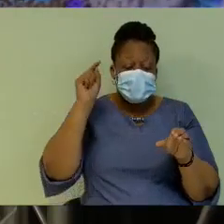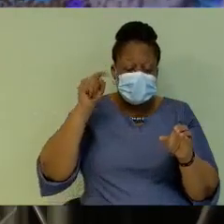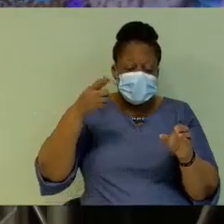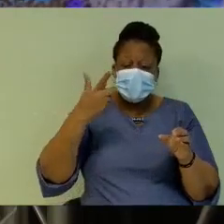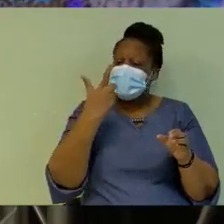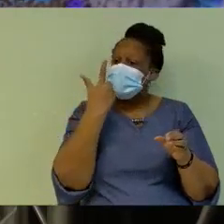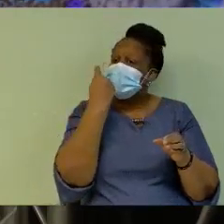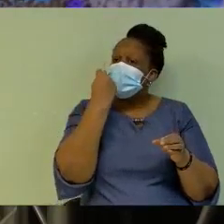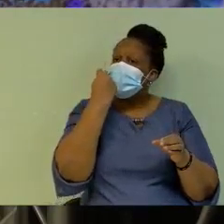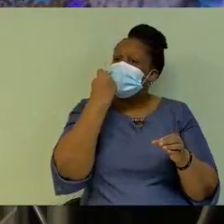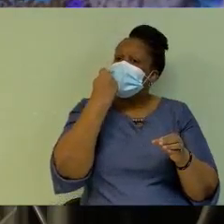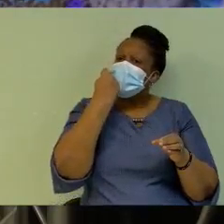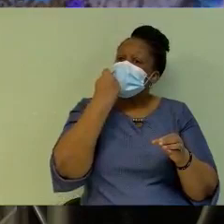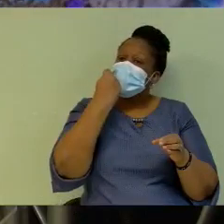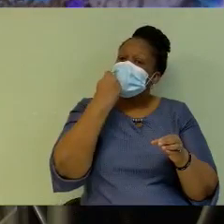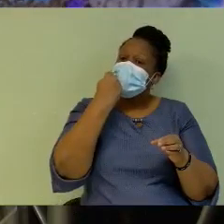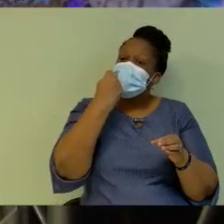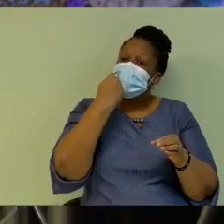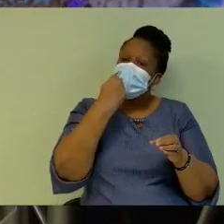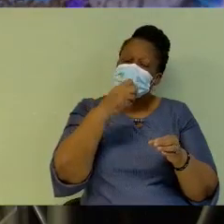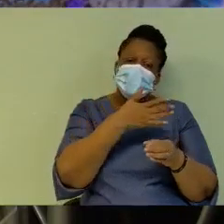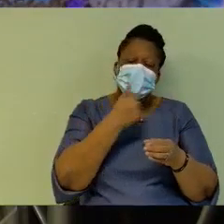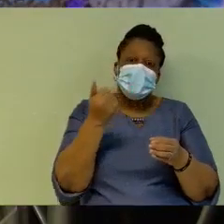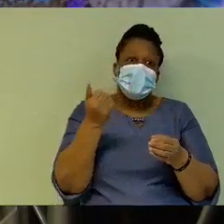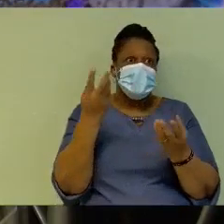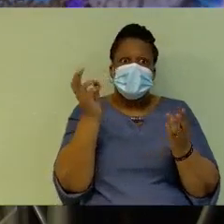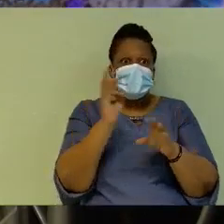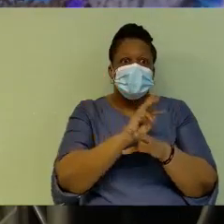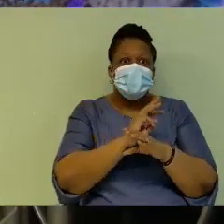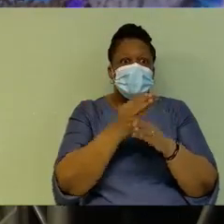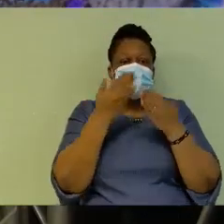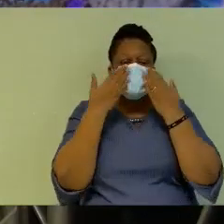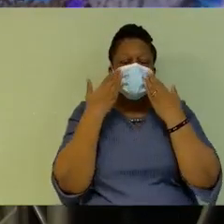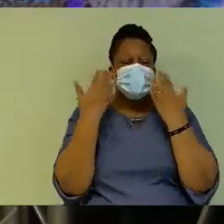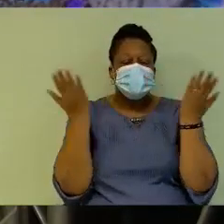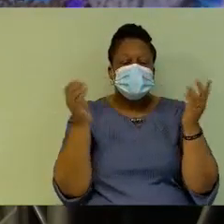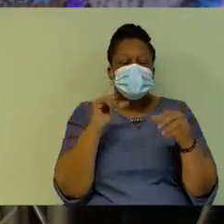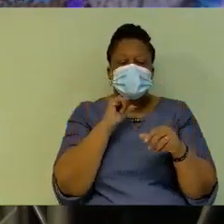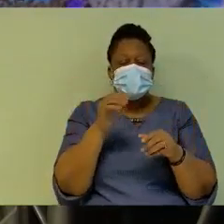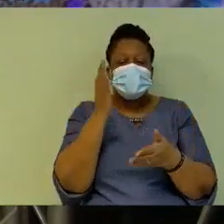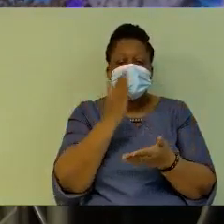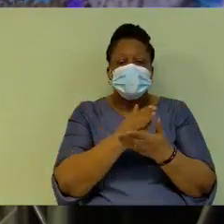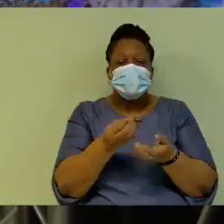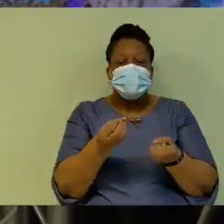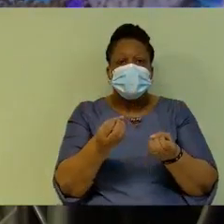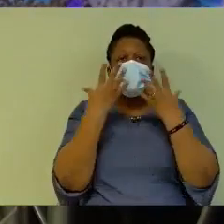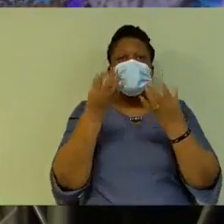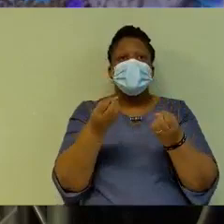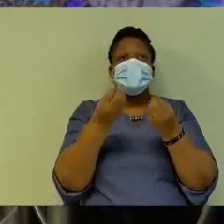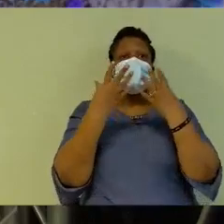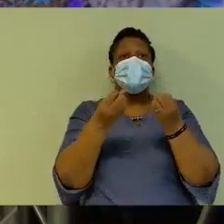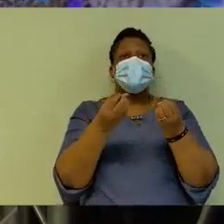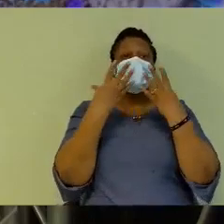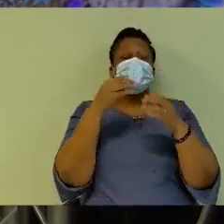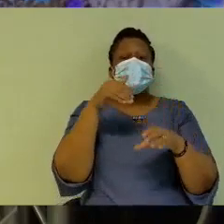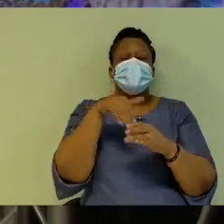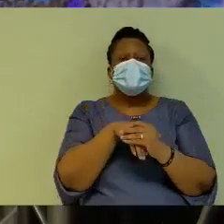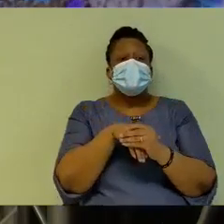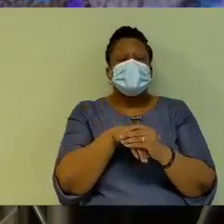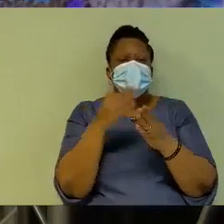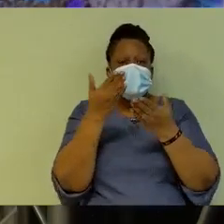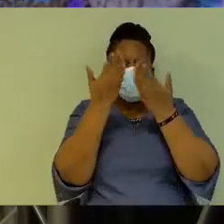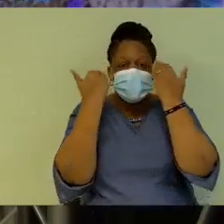aerosols. And despite the fact that you would be wearing PPEs, the persons are still put at risk. And that's one of